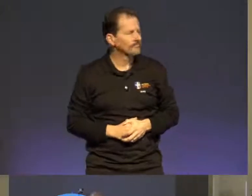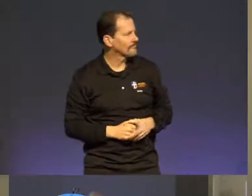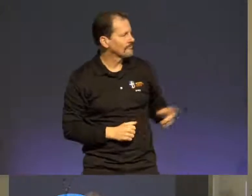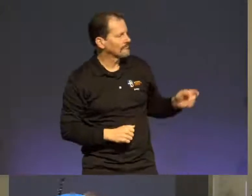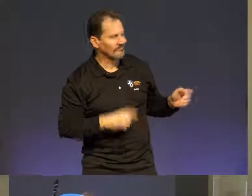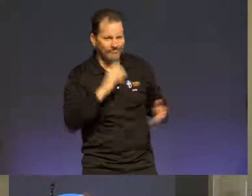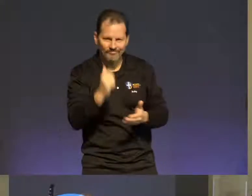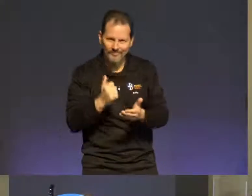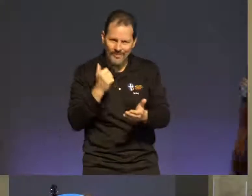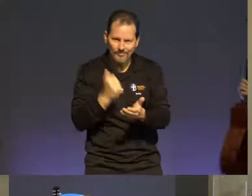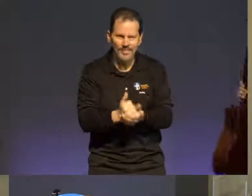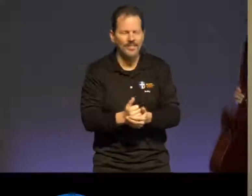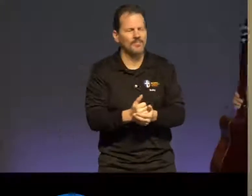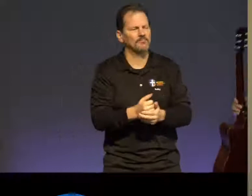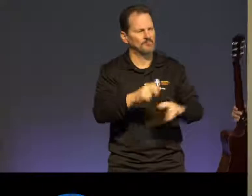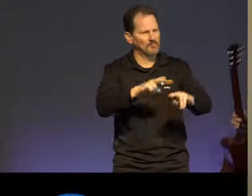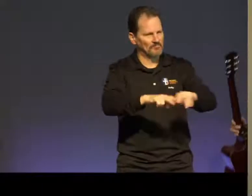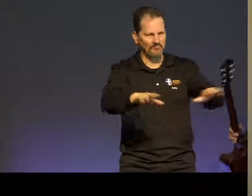seated.